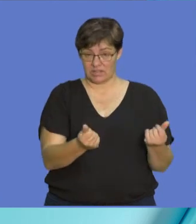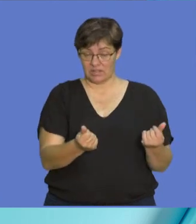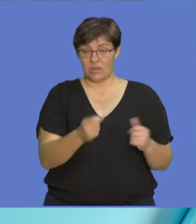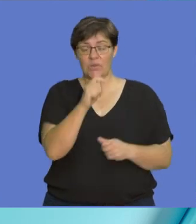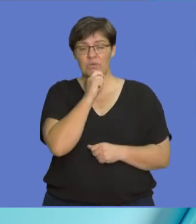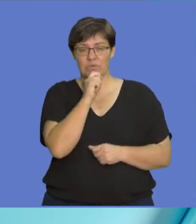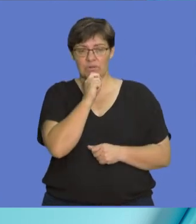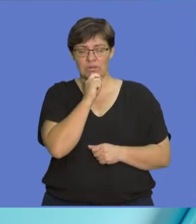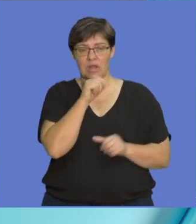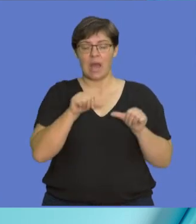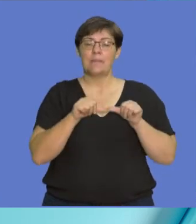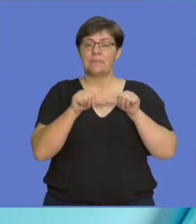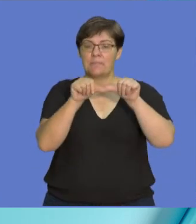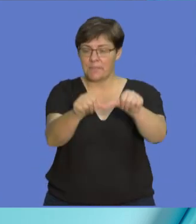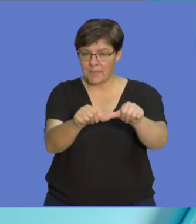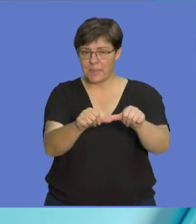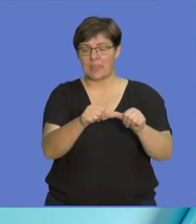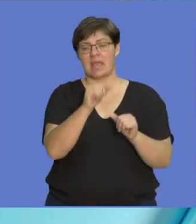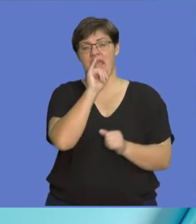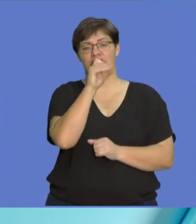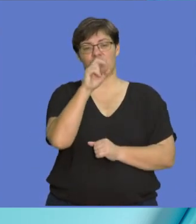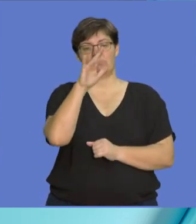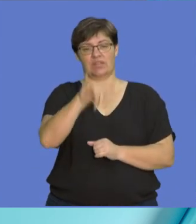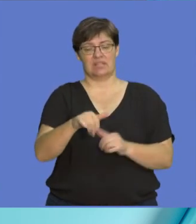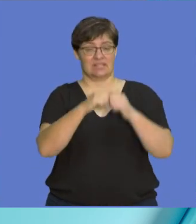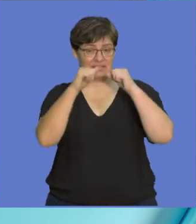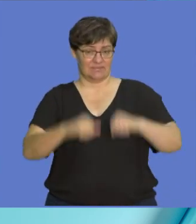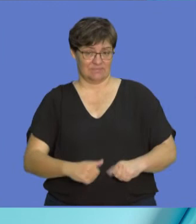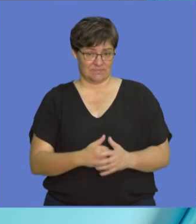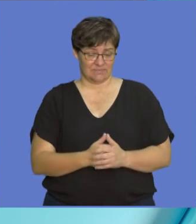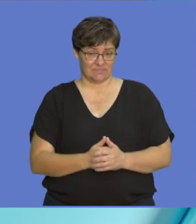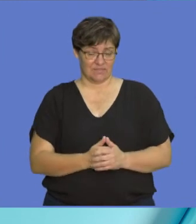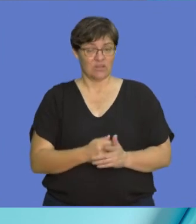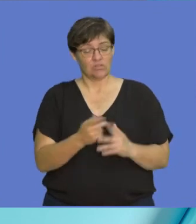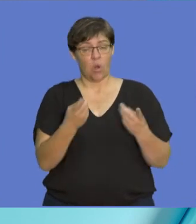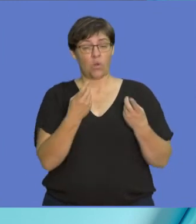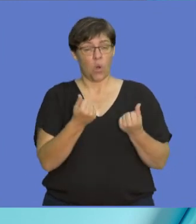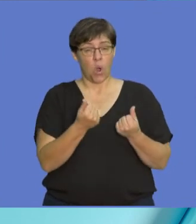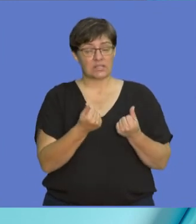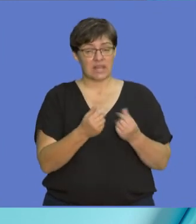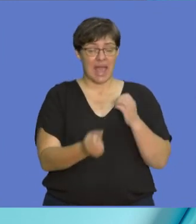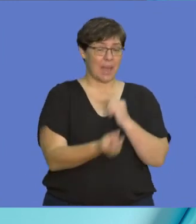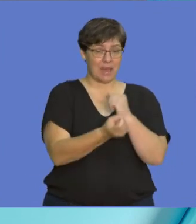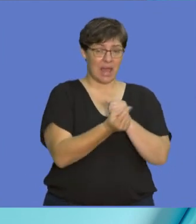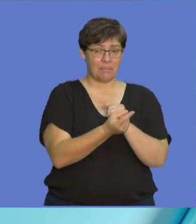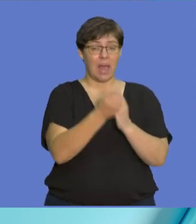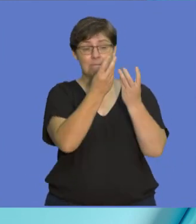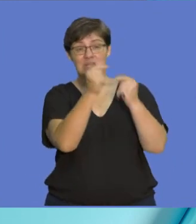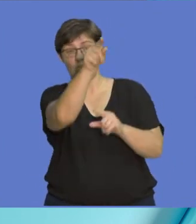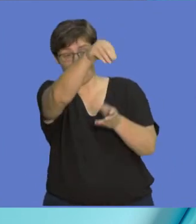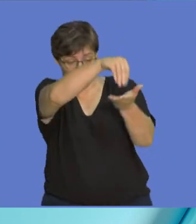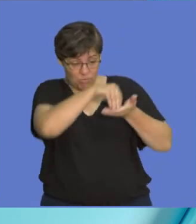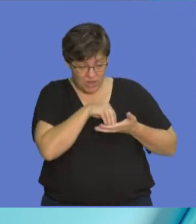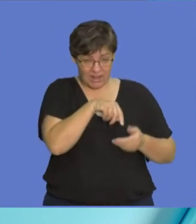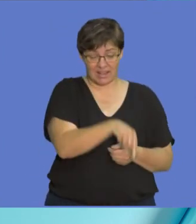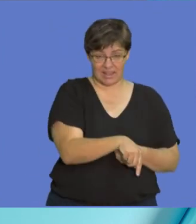we are using the perpetual inventory system, meaning therefore that all the costs incurred in bringing the